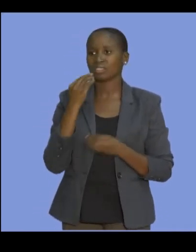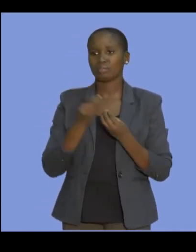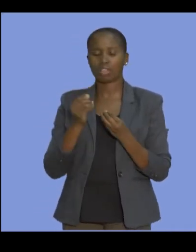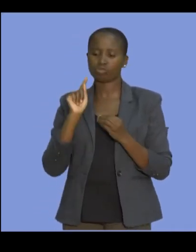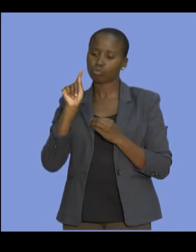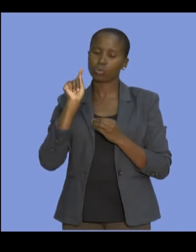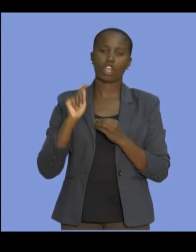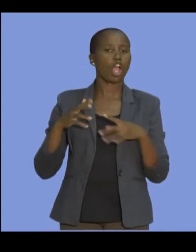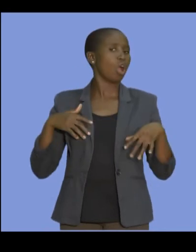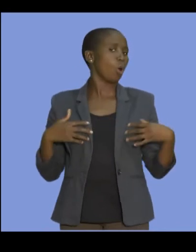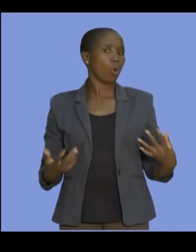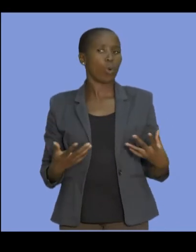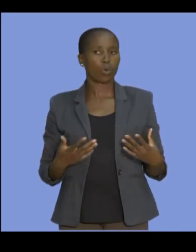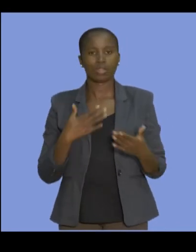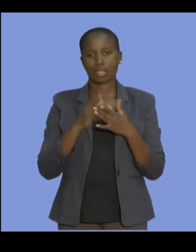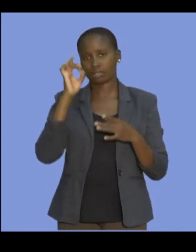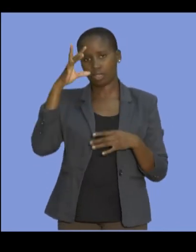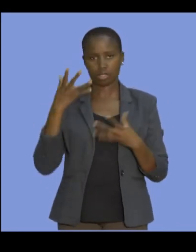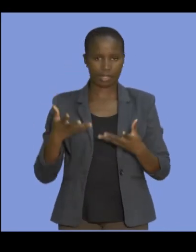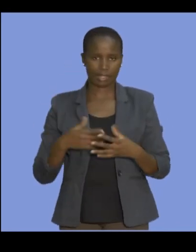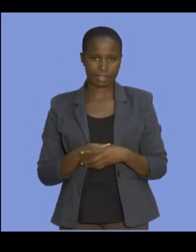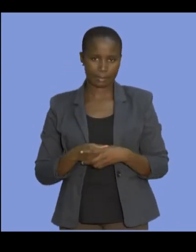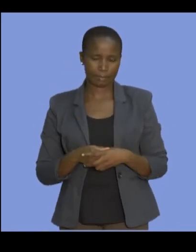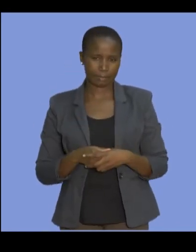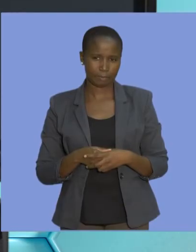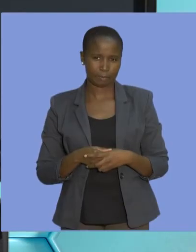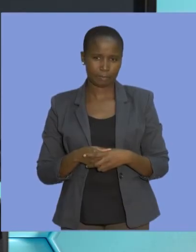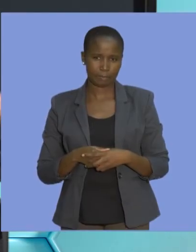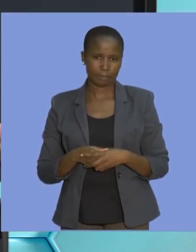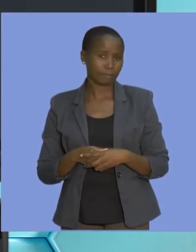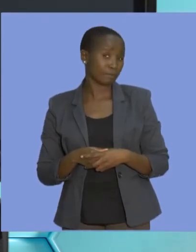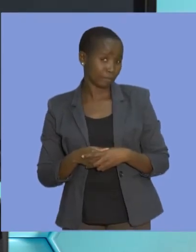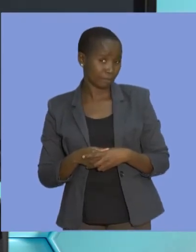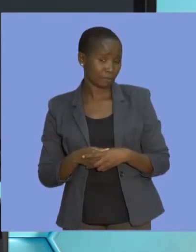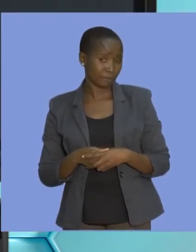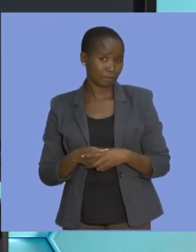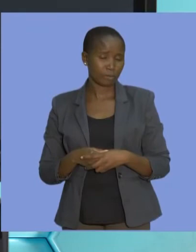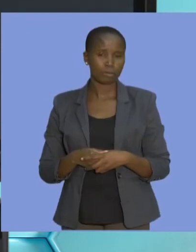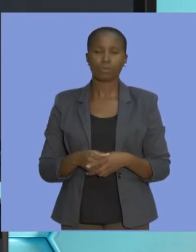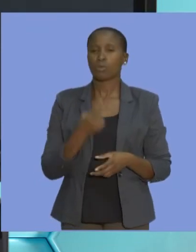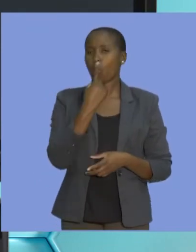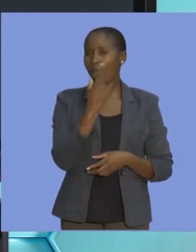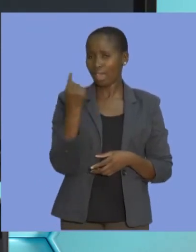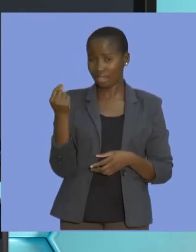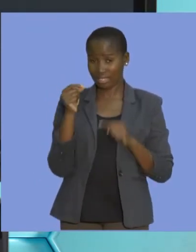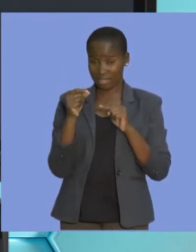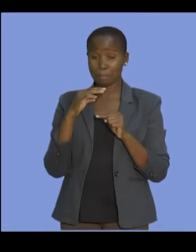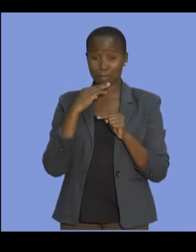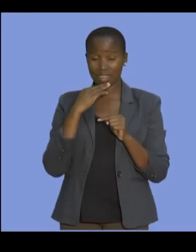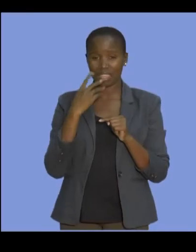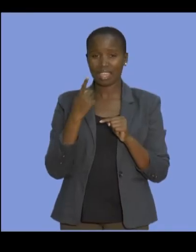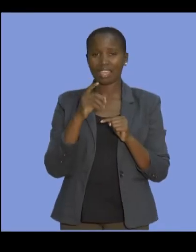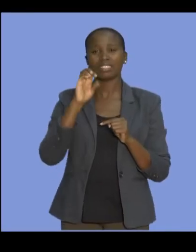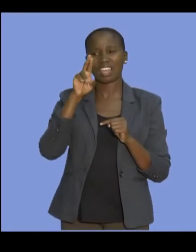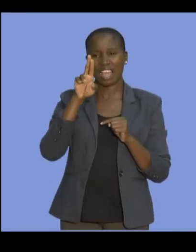an asterisk like that on our whisker plot. Say, oh, 100 is an outlier, okay, on our whisker